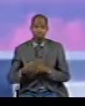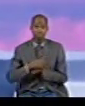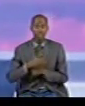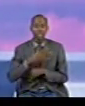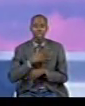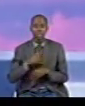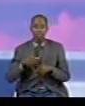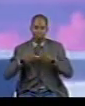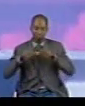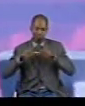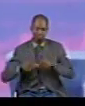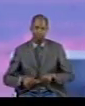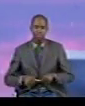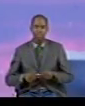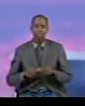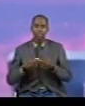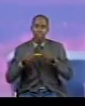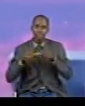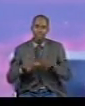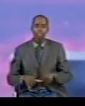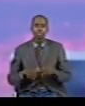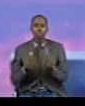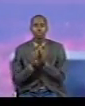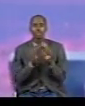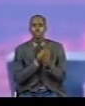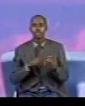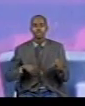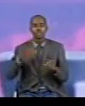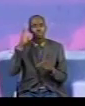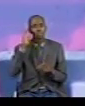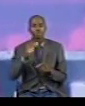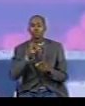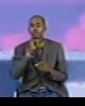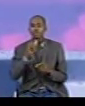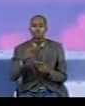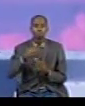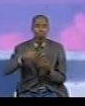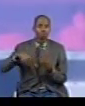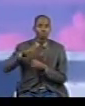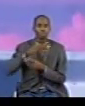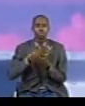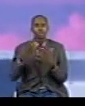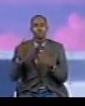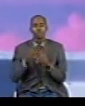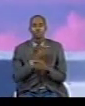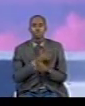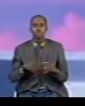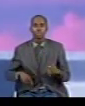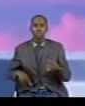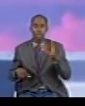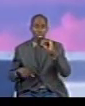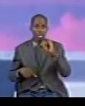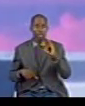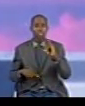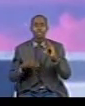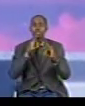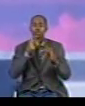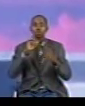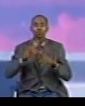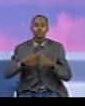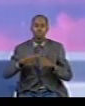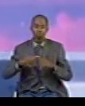the Lord. You will not turn away from the Lord. You influence other people. The Lamb is